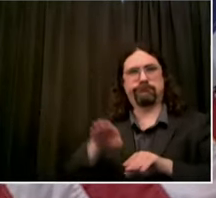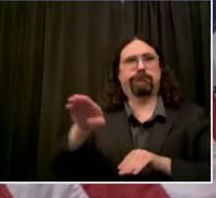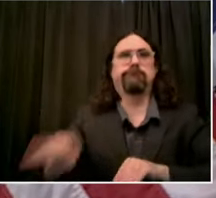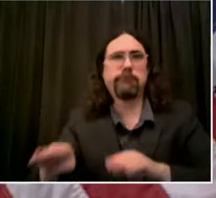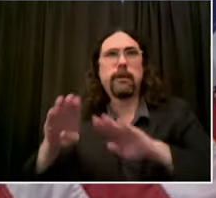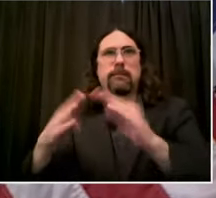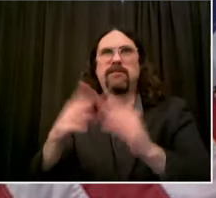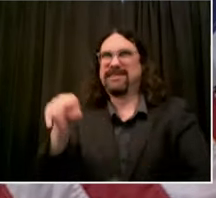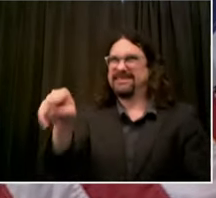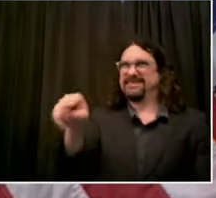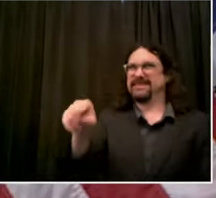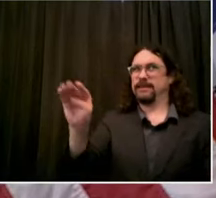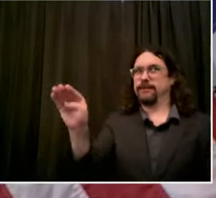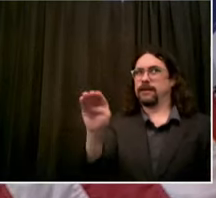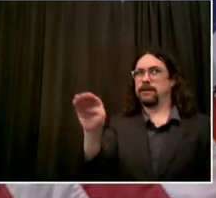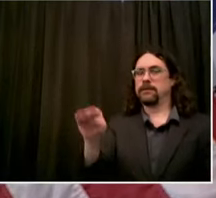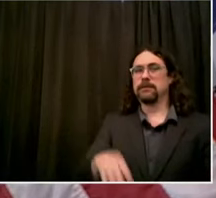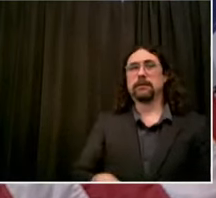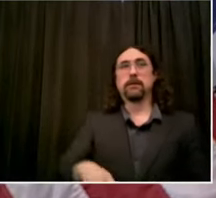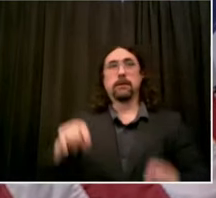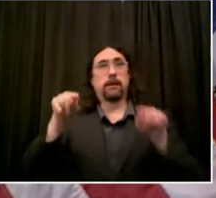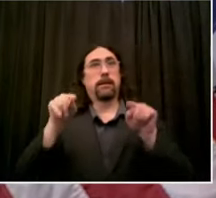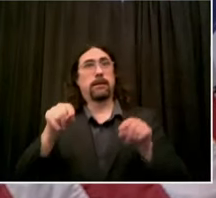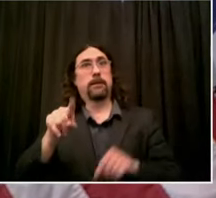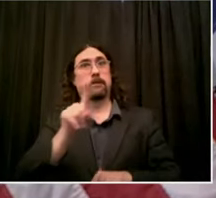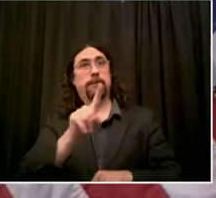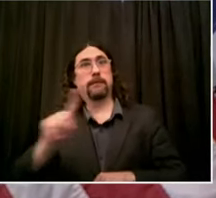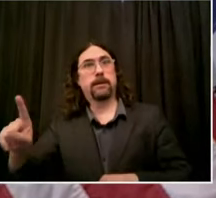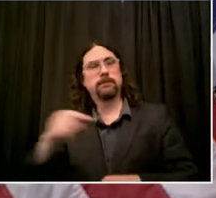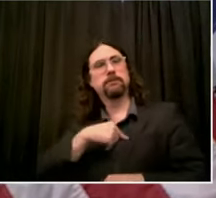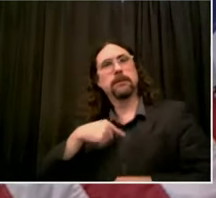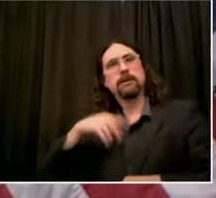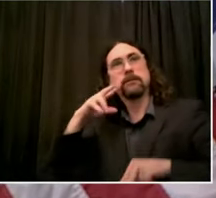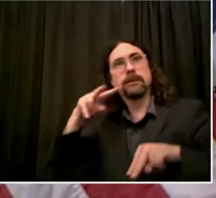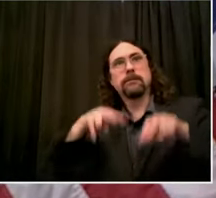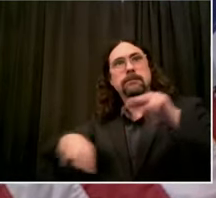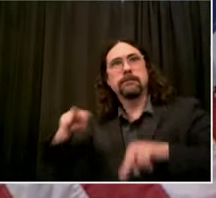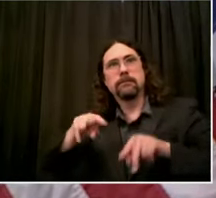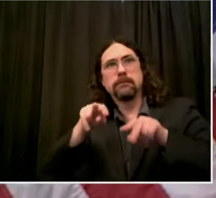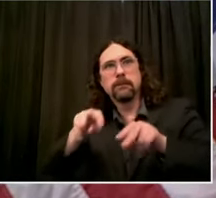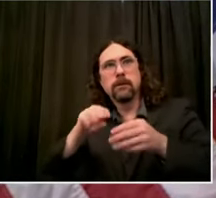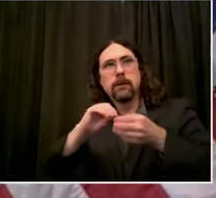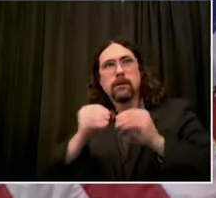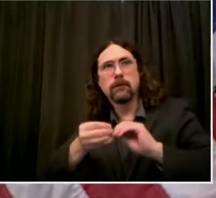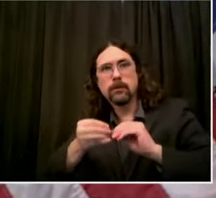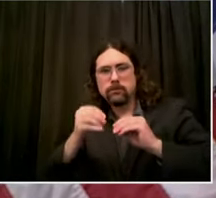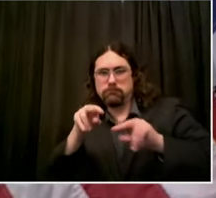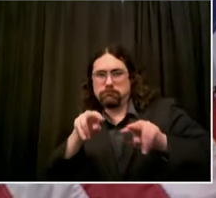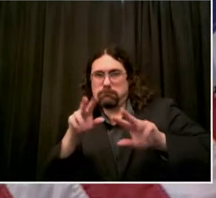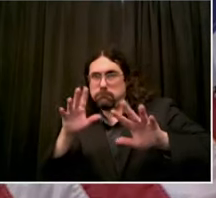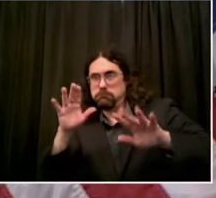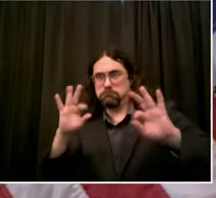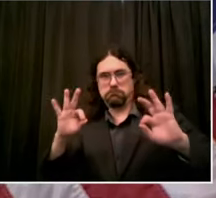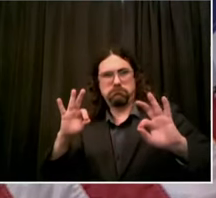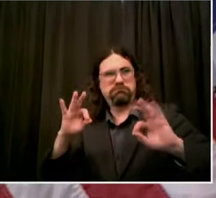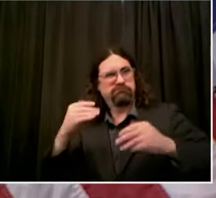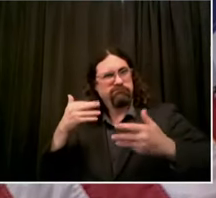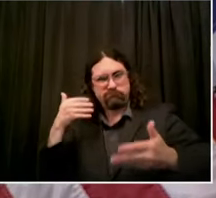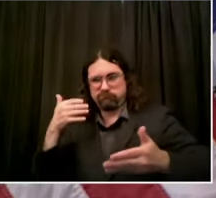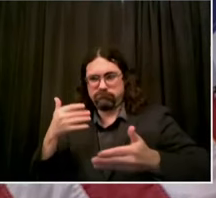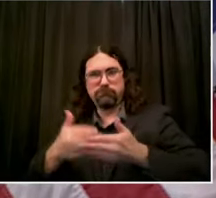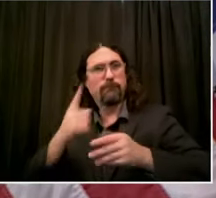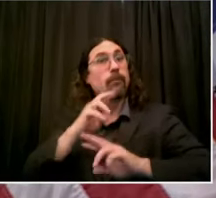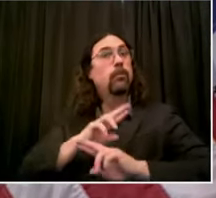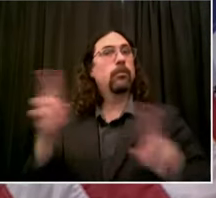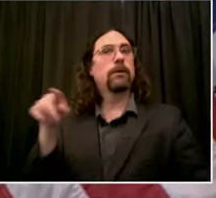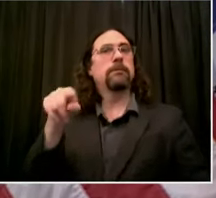the way. I do want to say to anyone who was inconvenienced, I am sorry that happened, but it was in the name of addressing a bigger